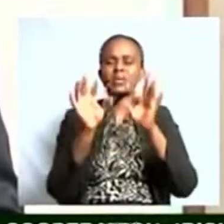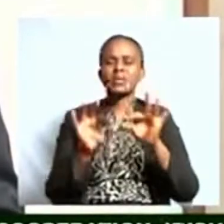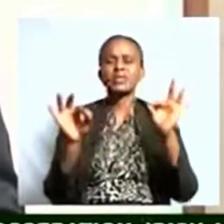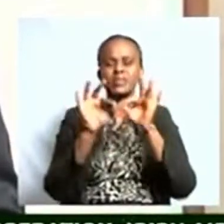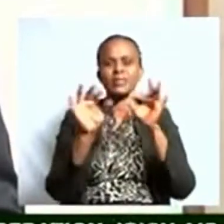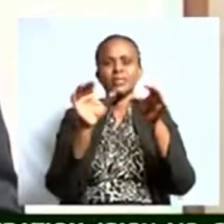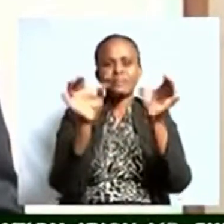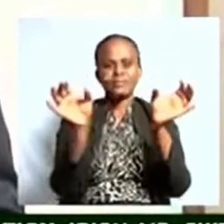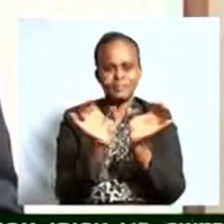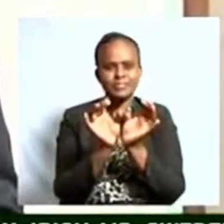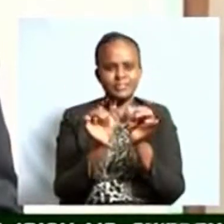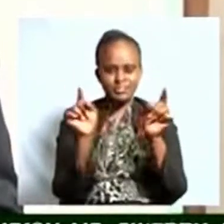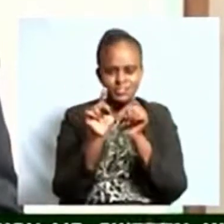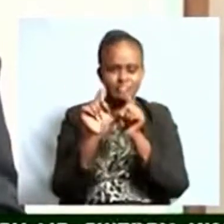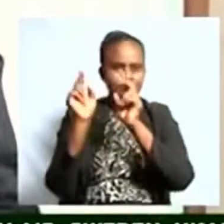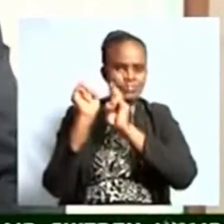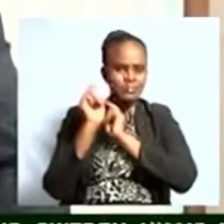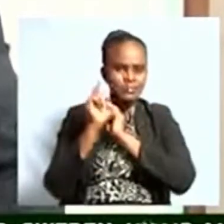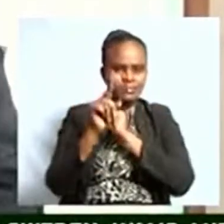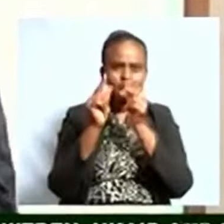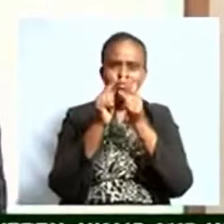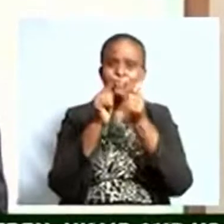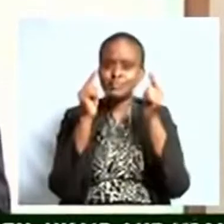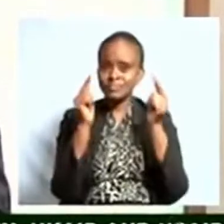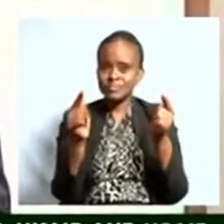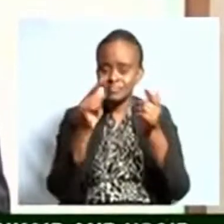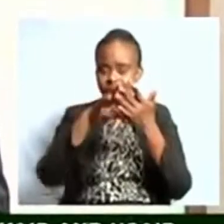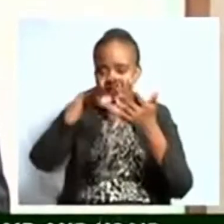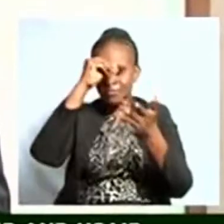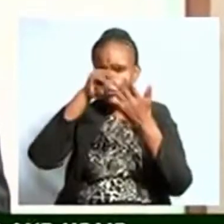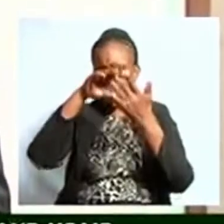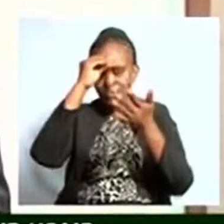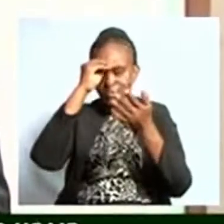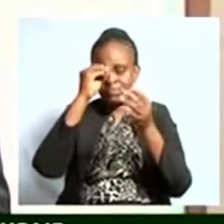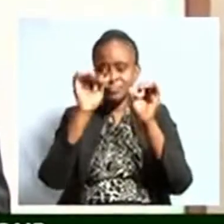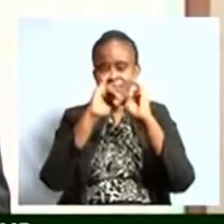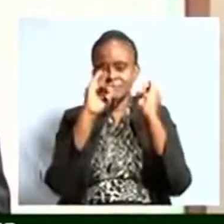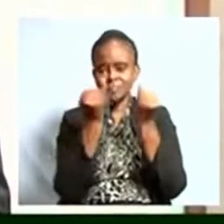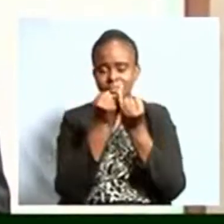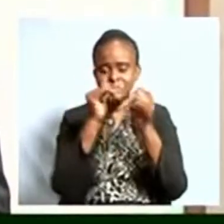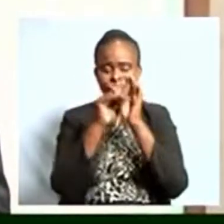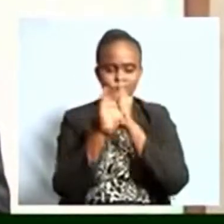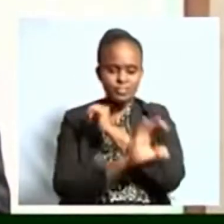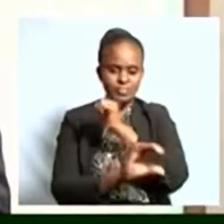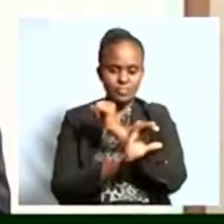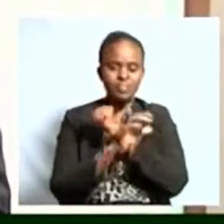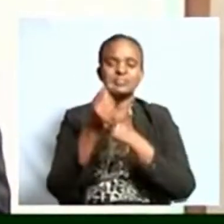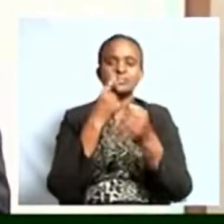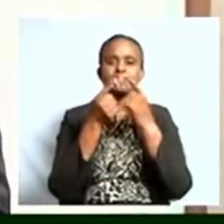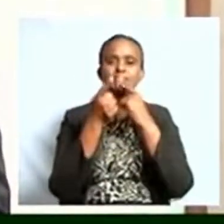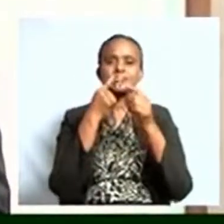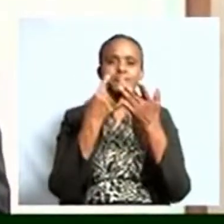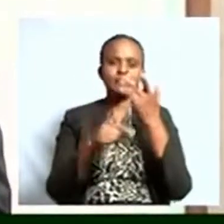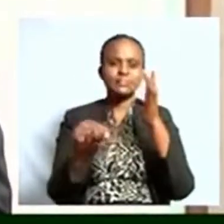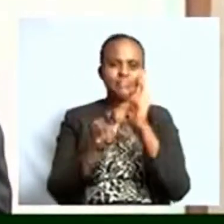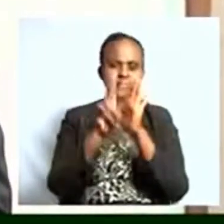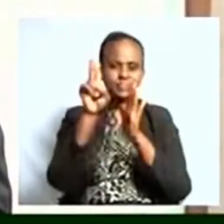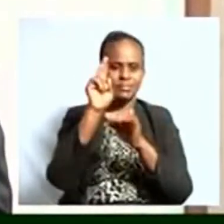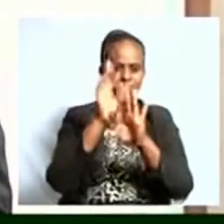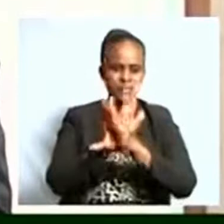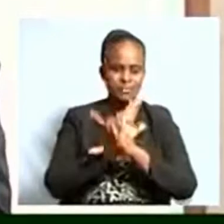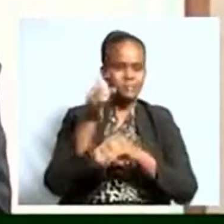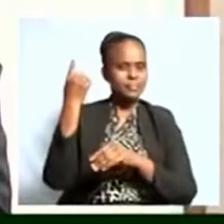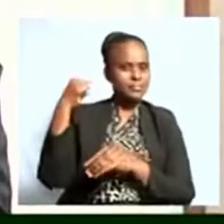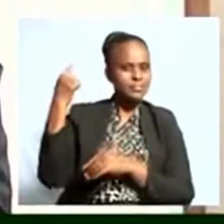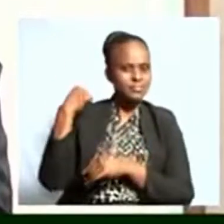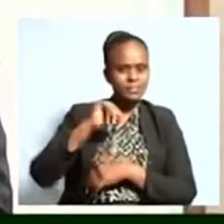constituency. It hosts one of the biggest learning institutions in the country, and we're talking about the University of Zambia. Recently,